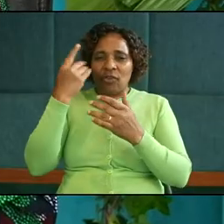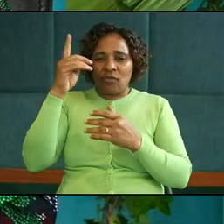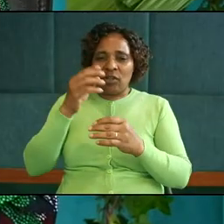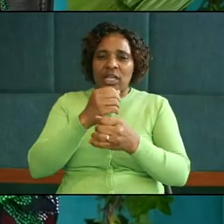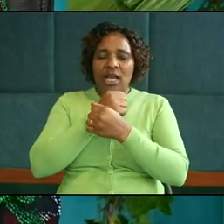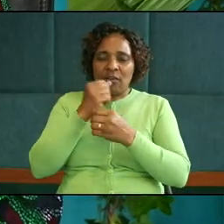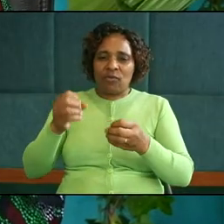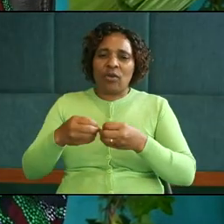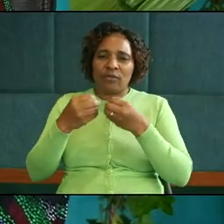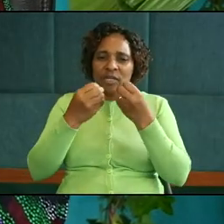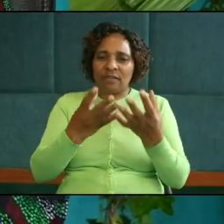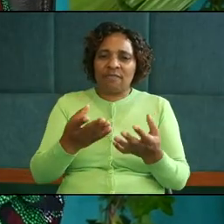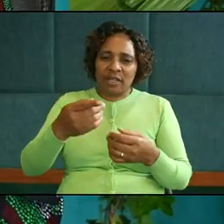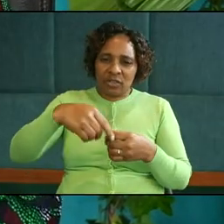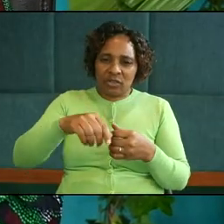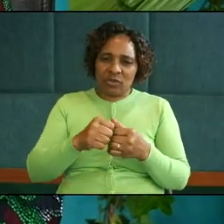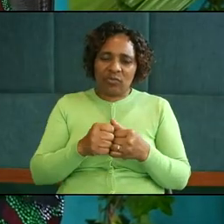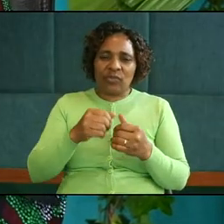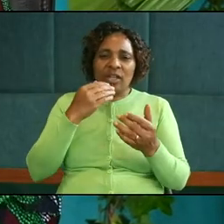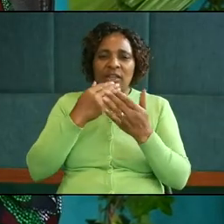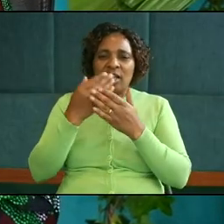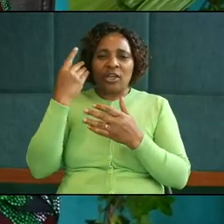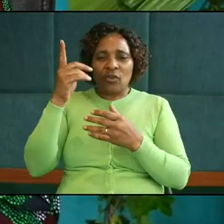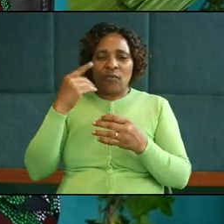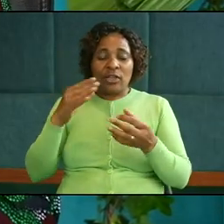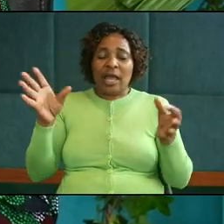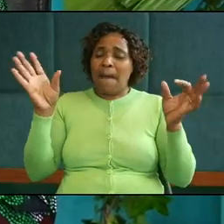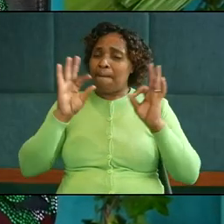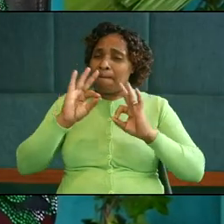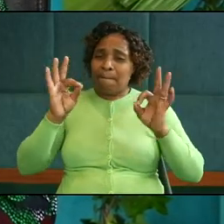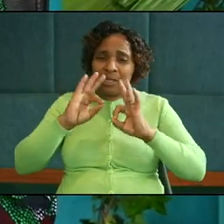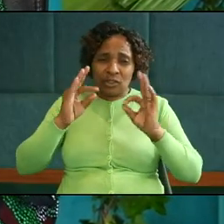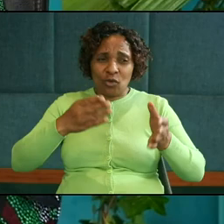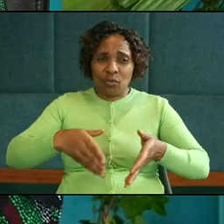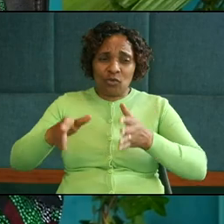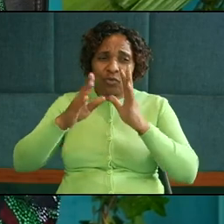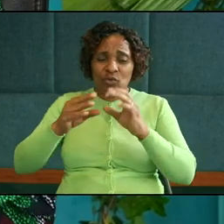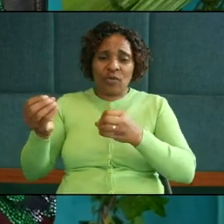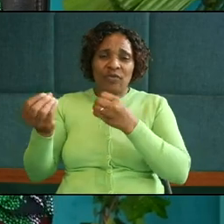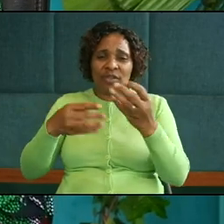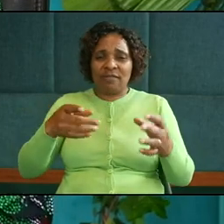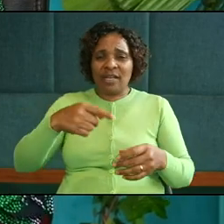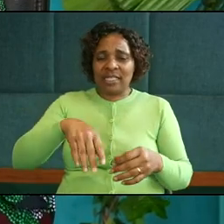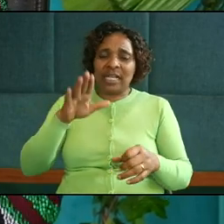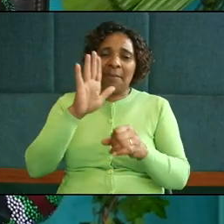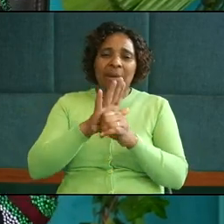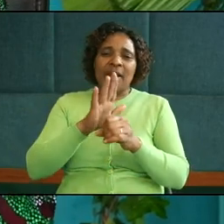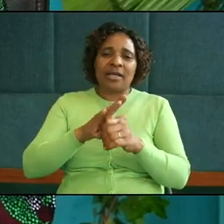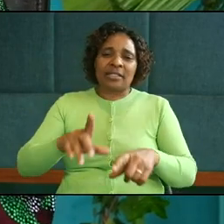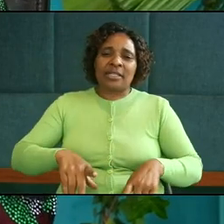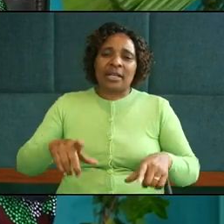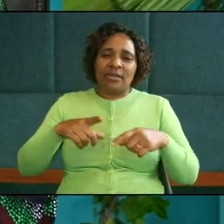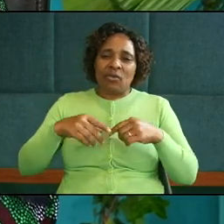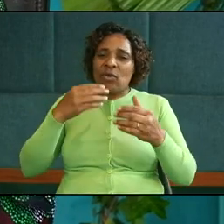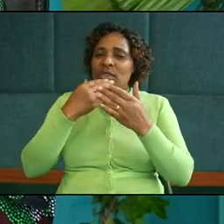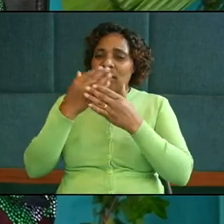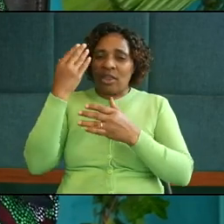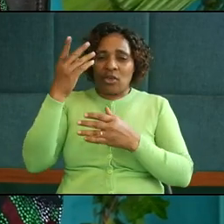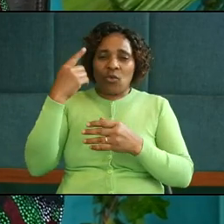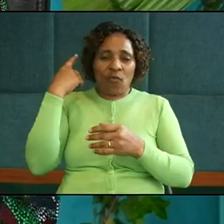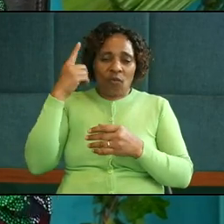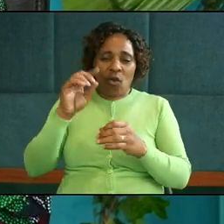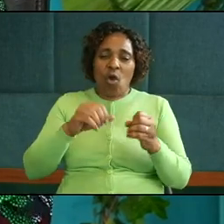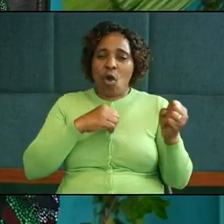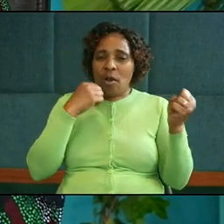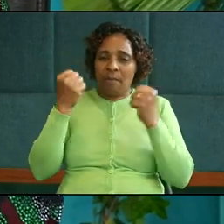bestow upon us. And we thank you for the amazing opportunity you grant us to live an abundant life. Mm-hmm. We thank you that you are